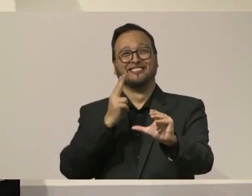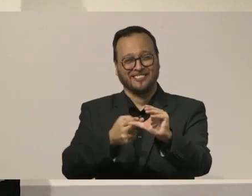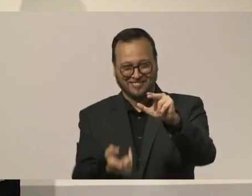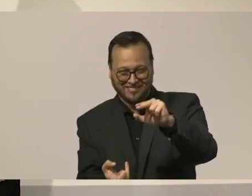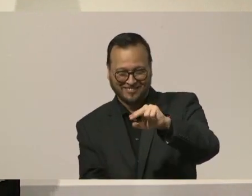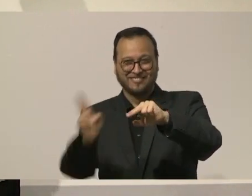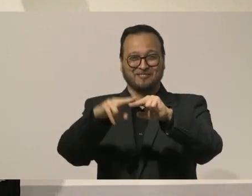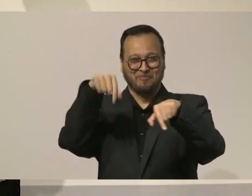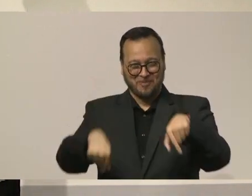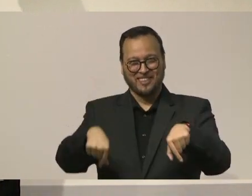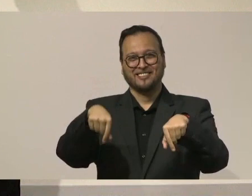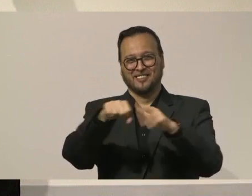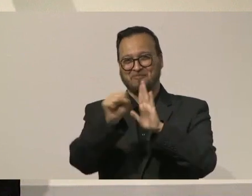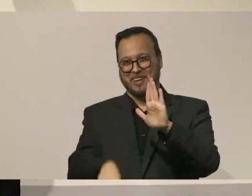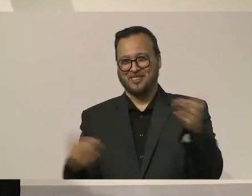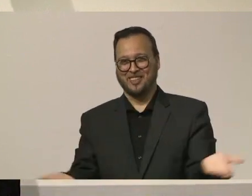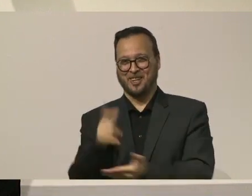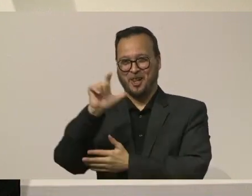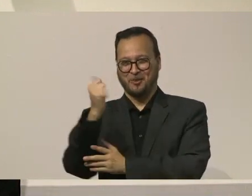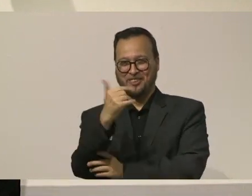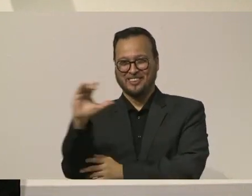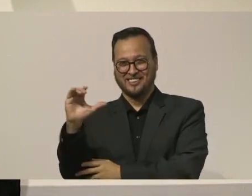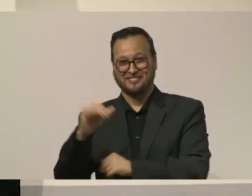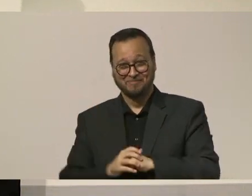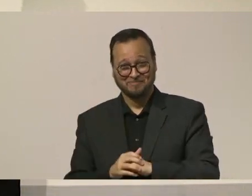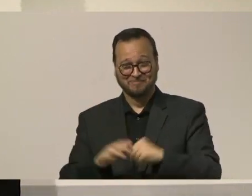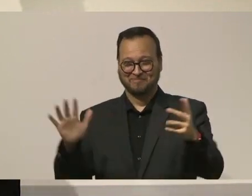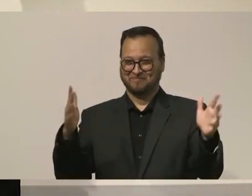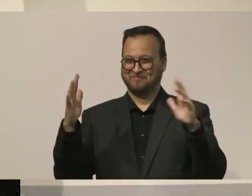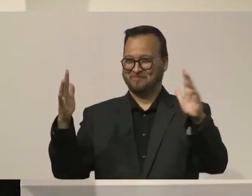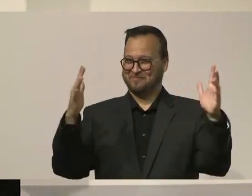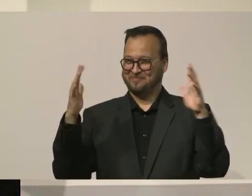LaGuardia. In fact, how about that?